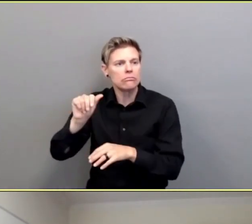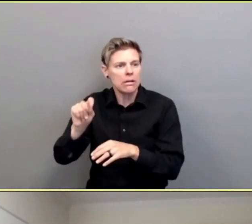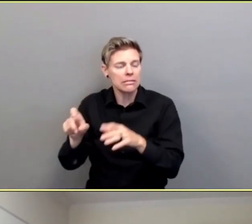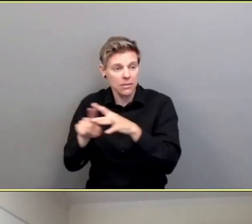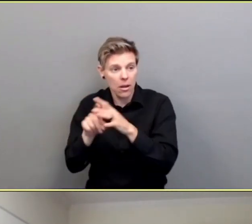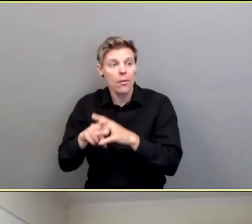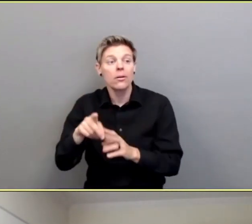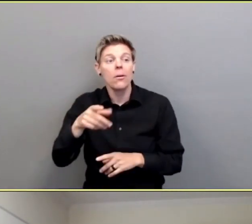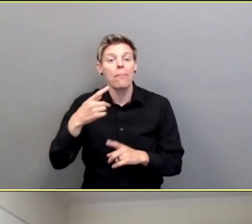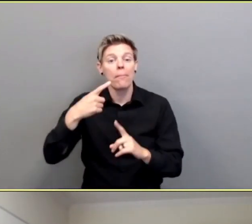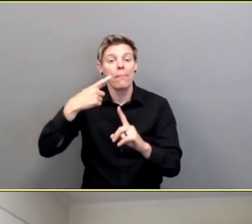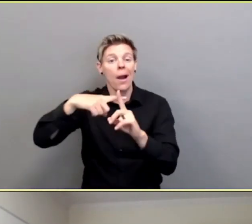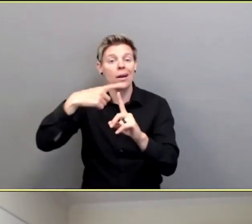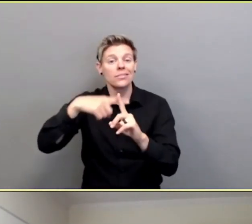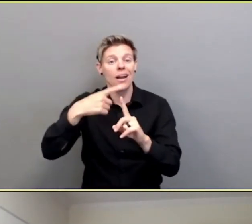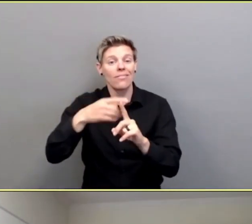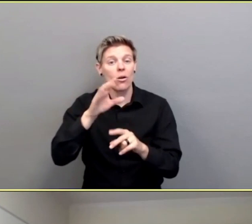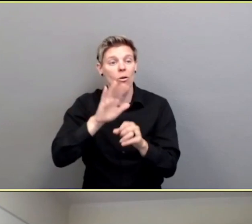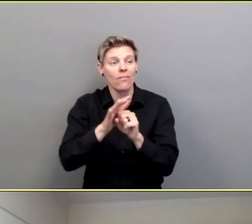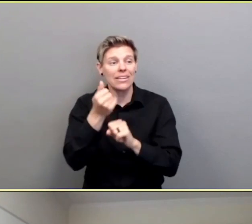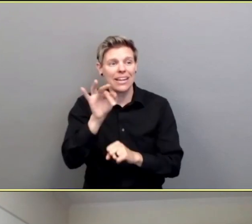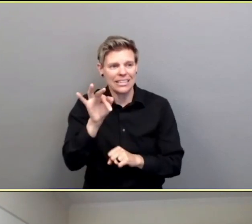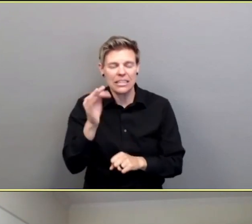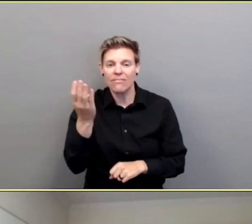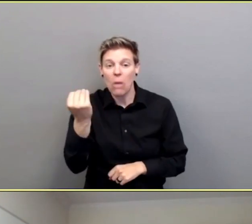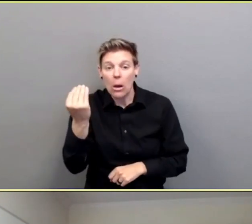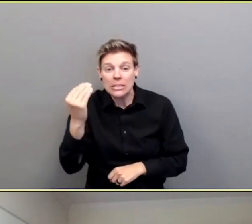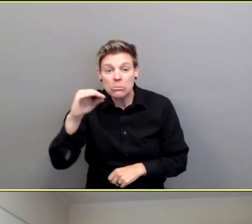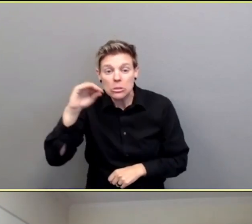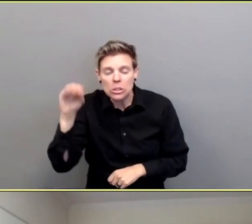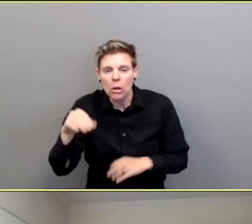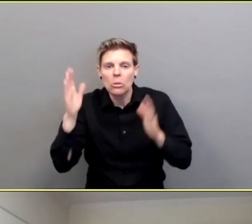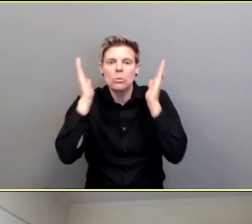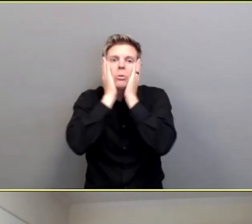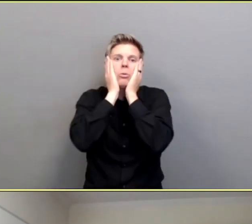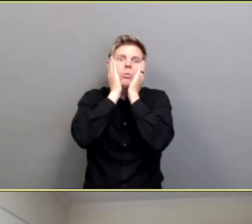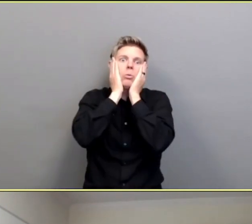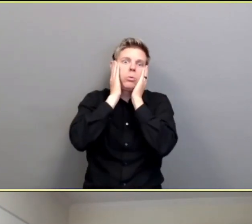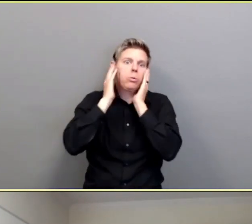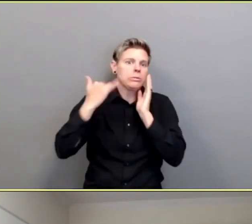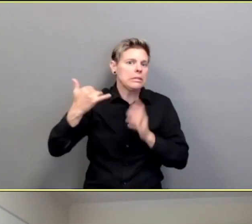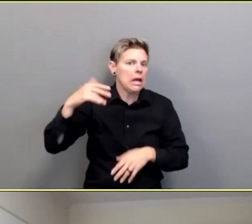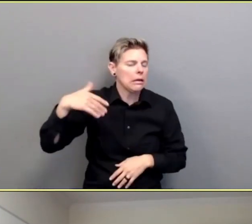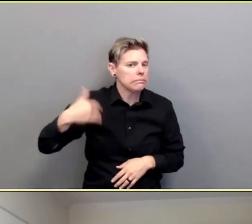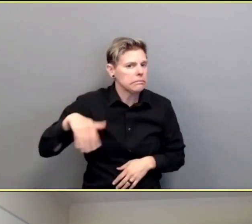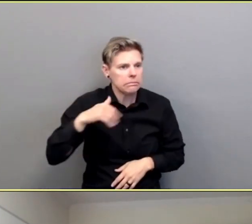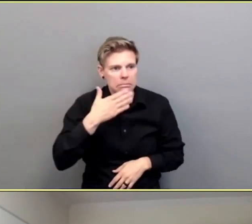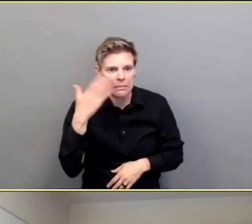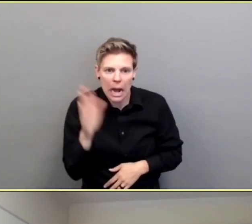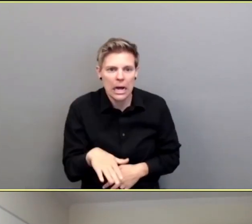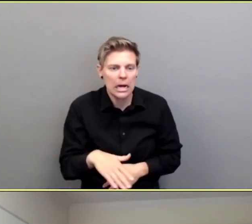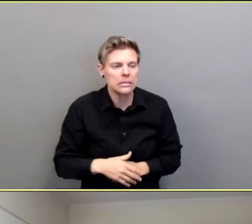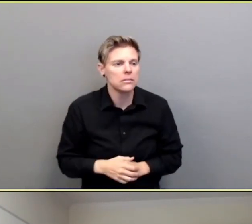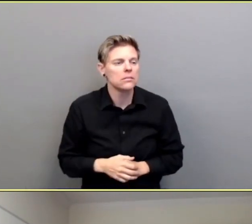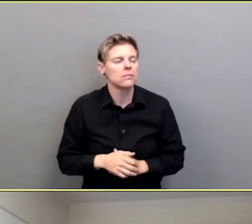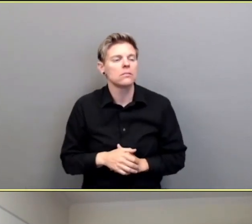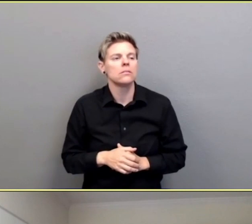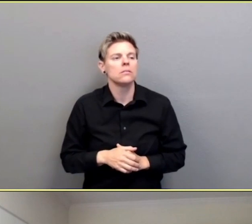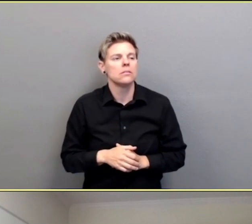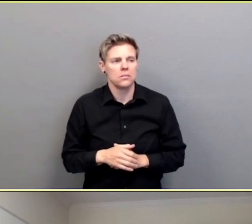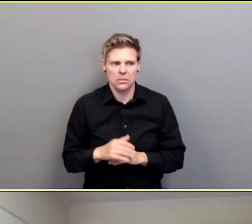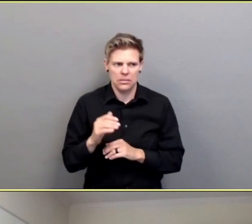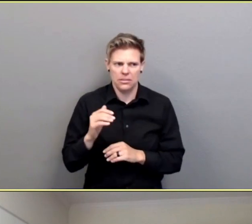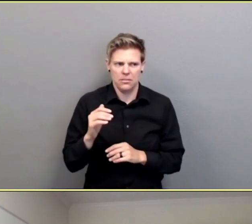we're nowhere out of the woods there, but it doesn't appear to me like that was an acceleration. I think we